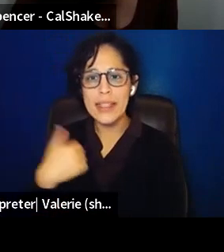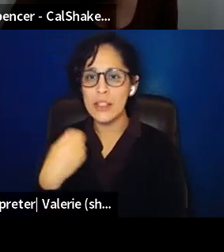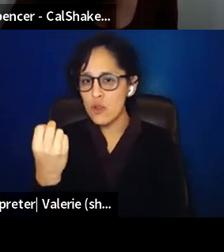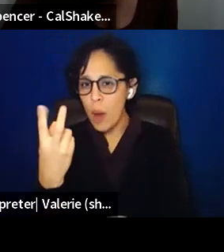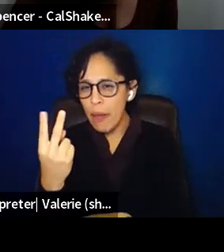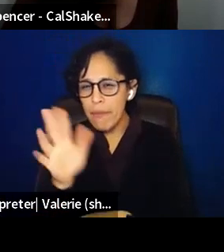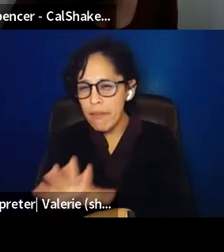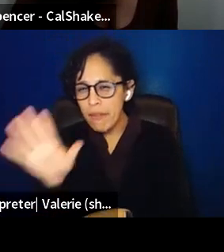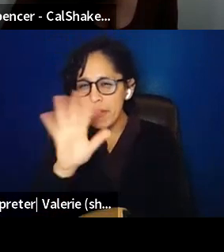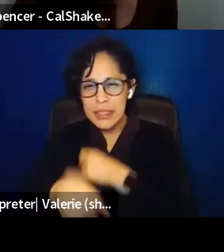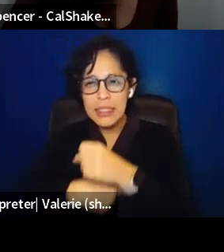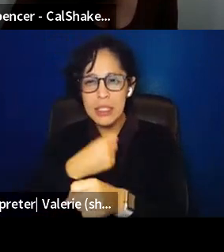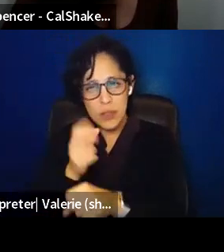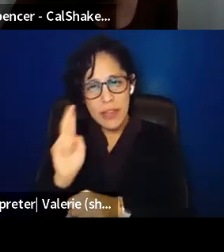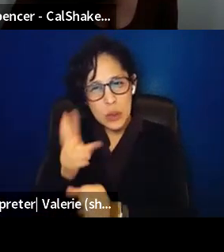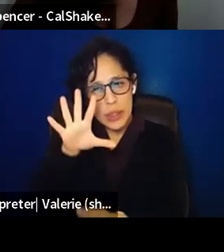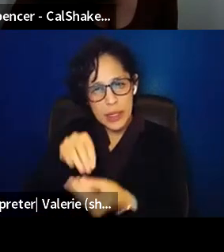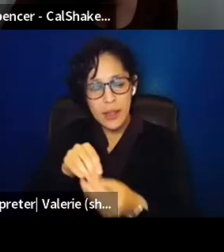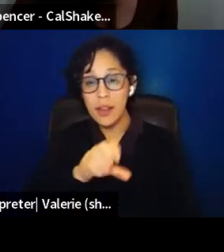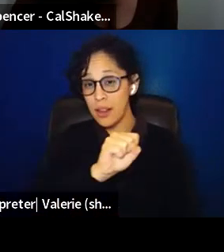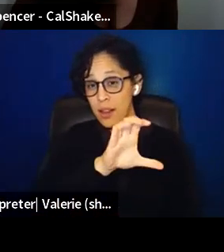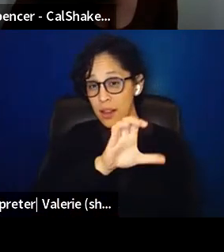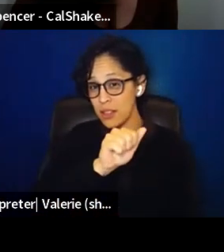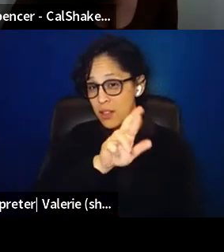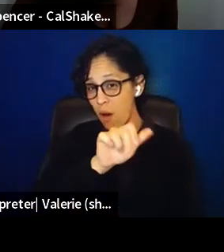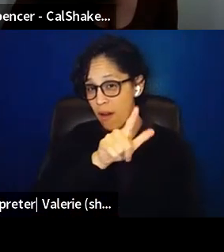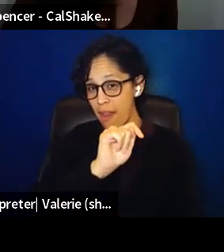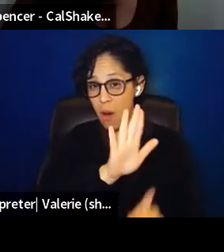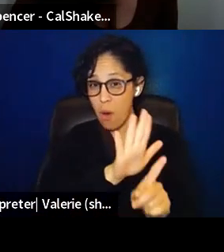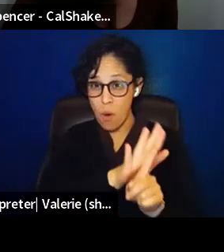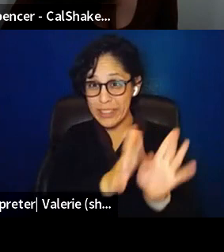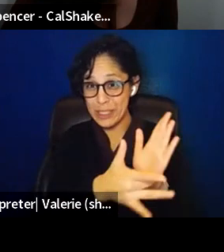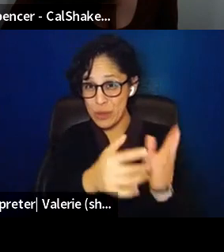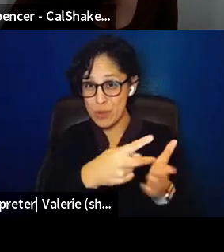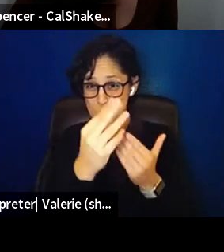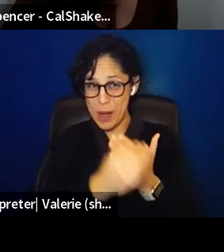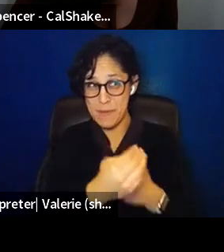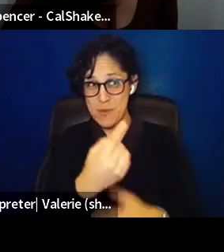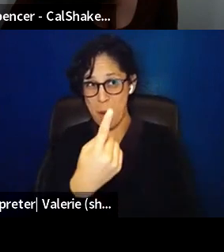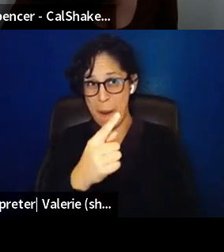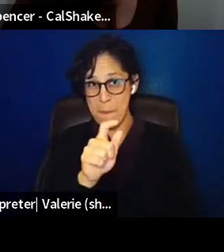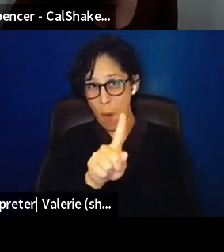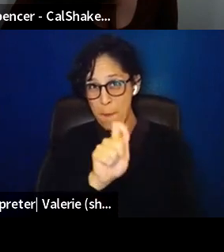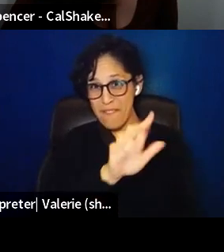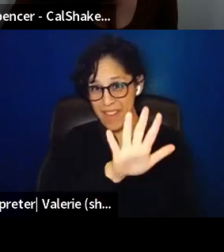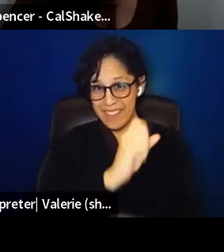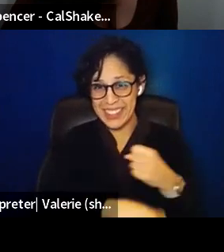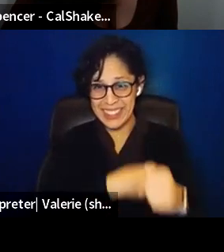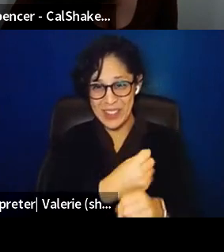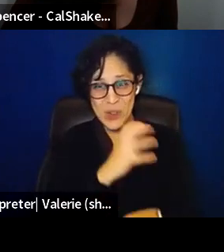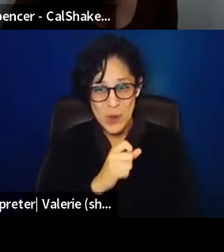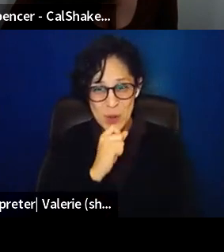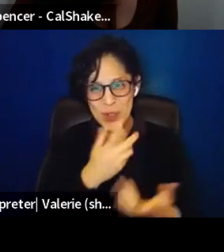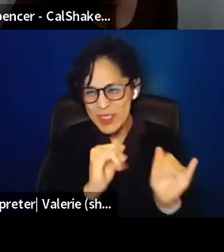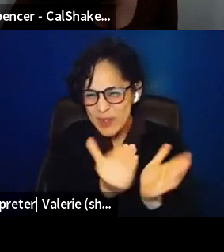in the organization, and Scarlett's digital programming is a year and a half. And so there is sort